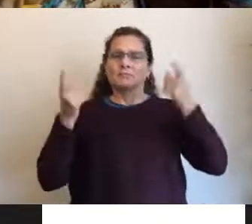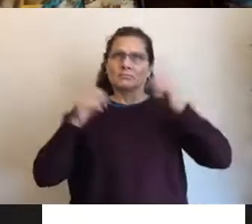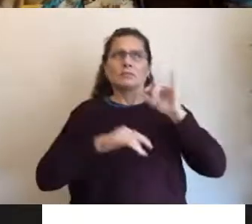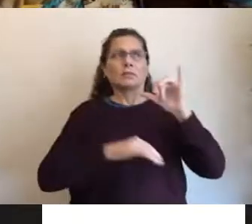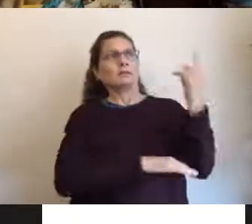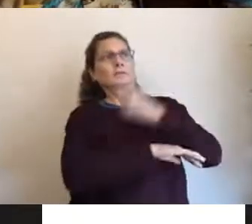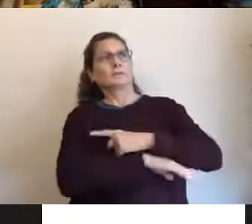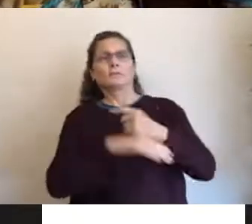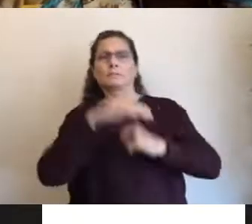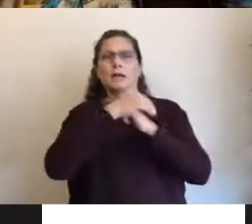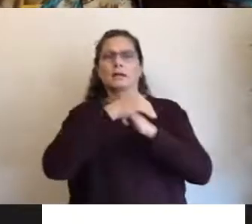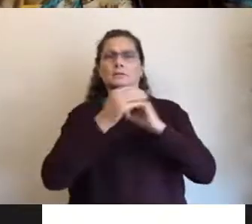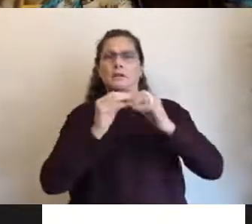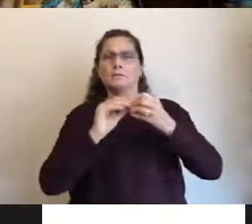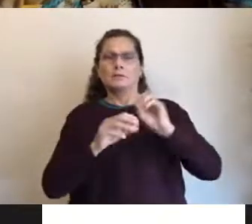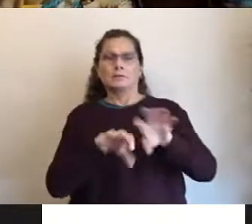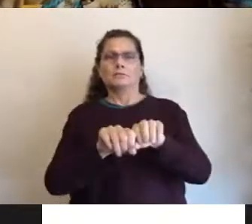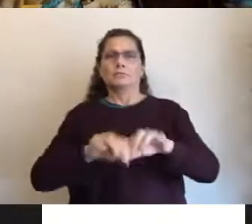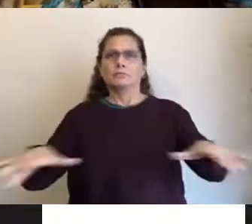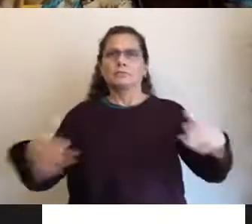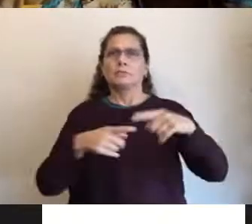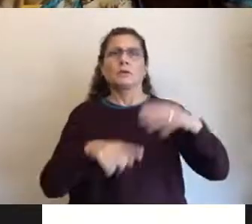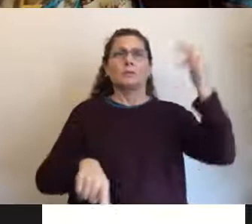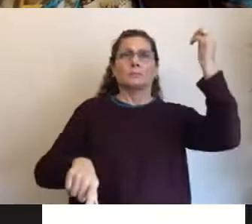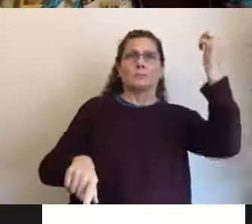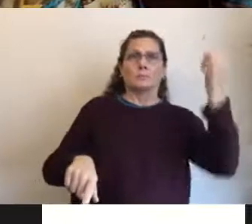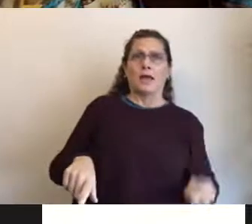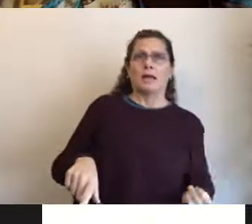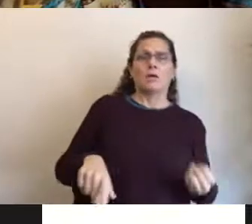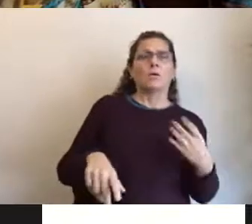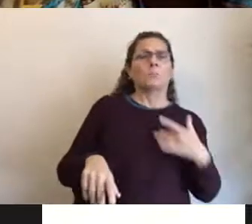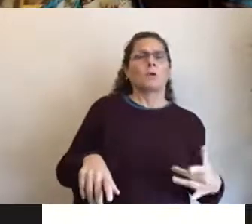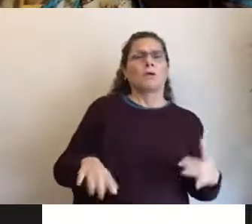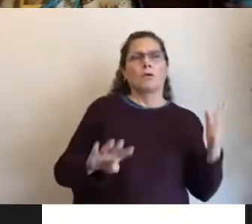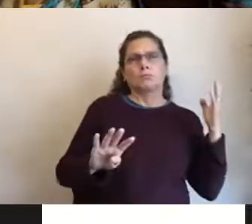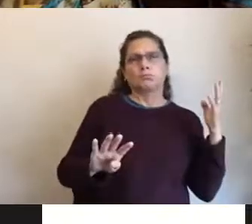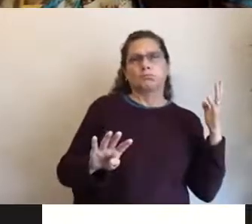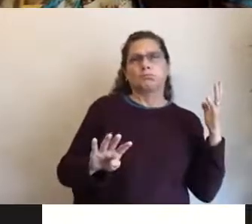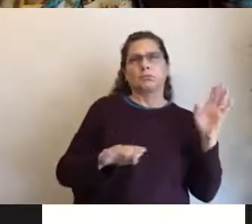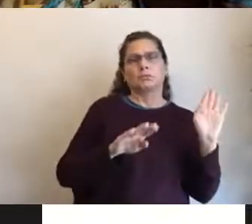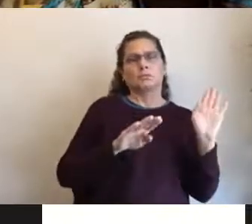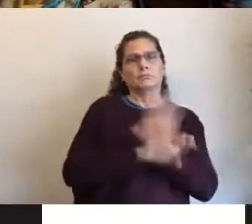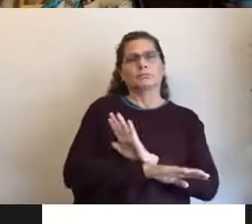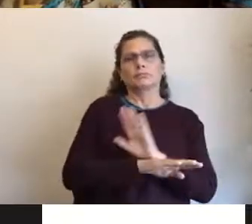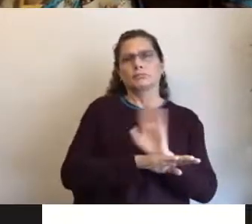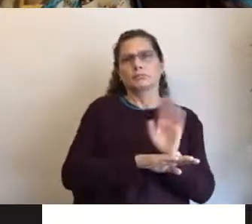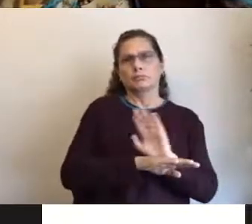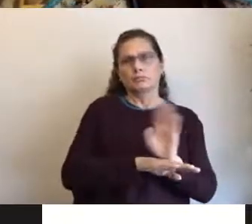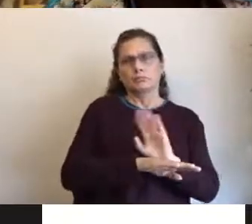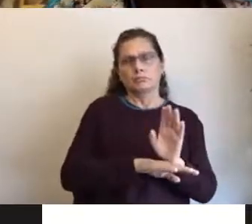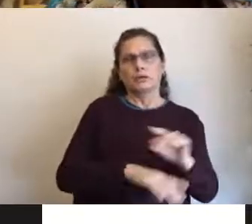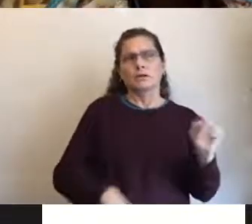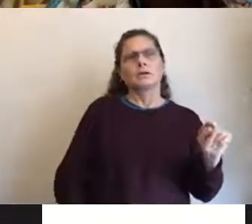on Mondays, when we are over that capacity to a level where those